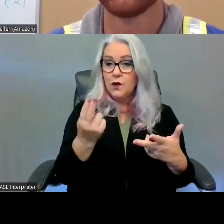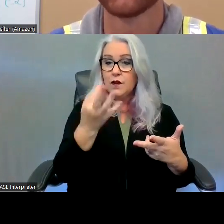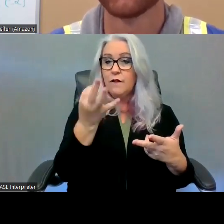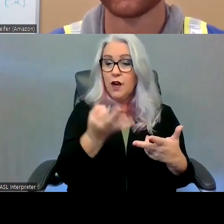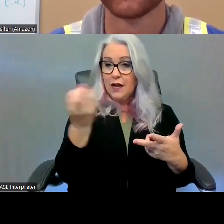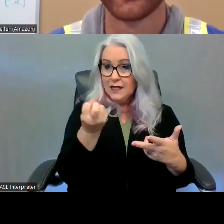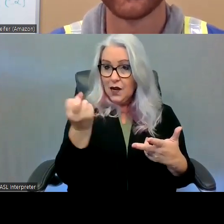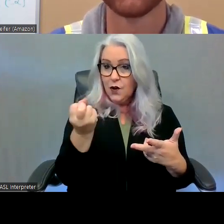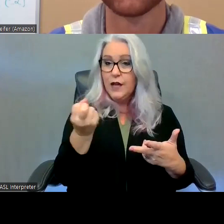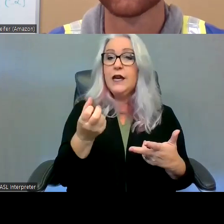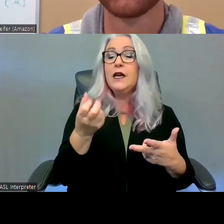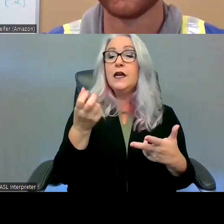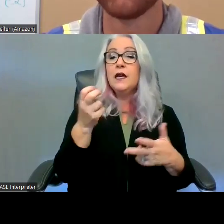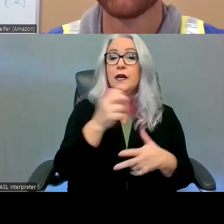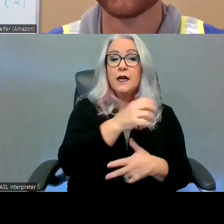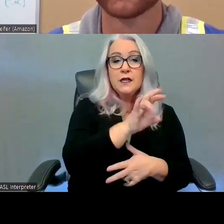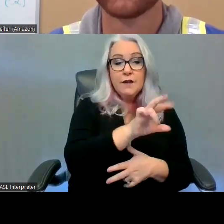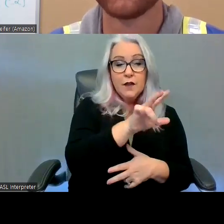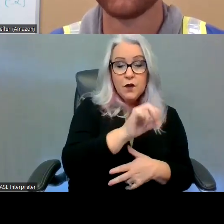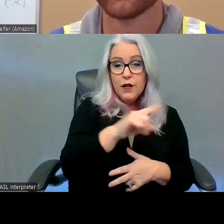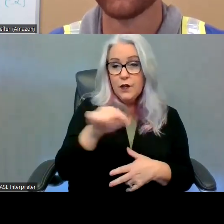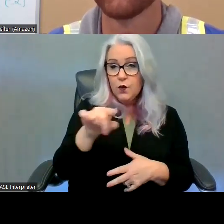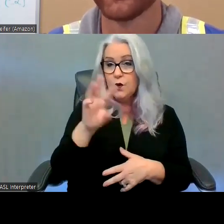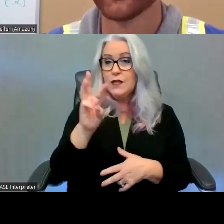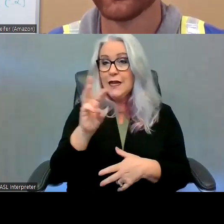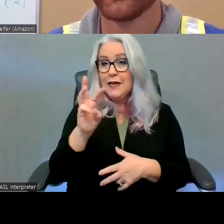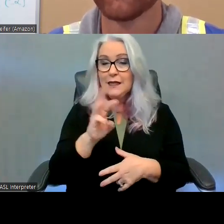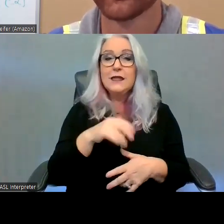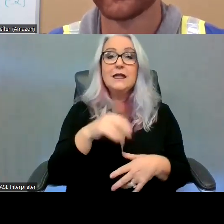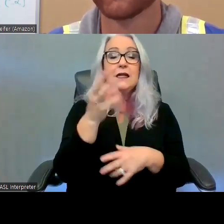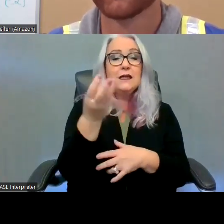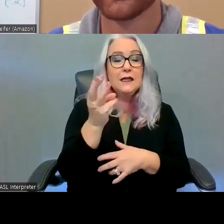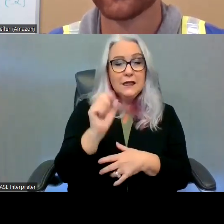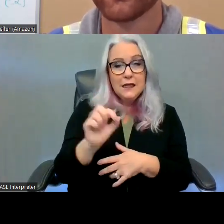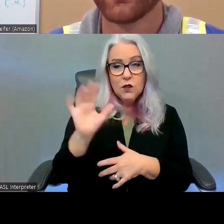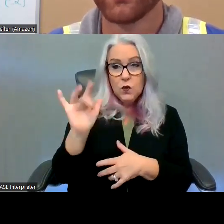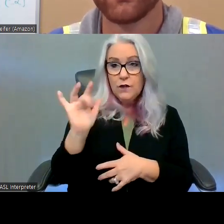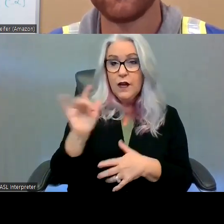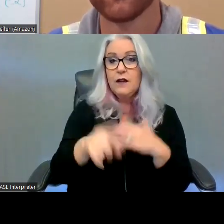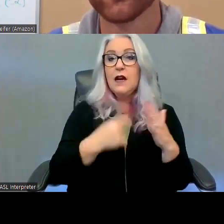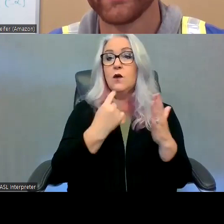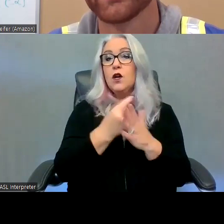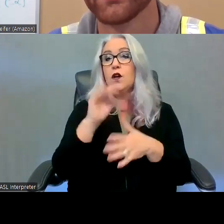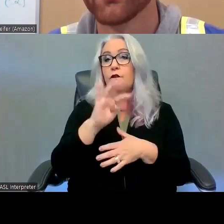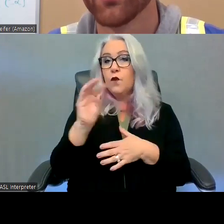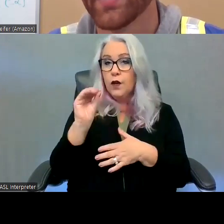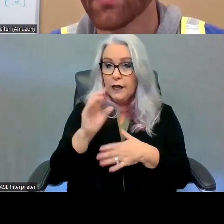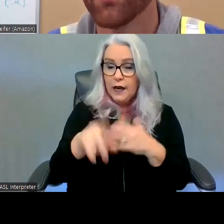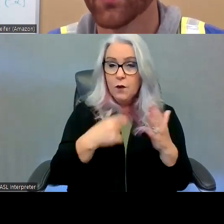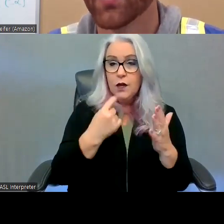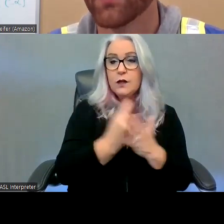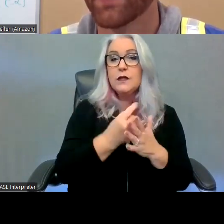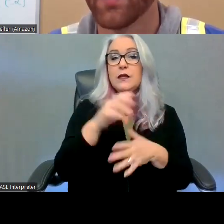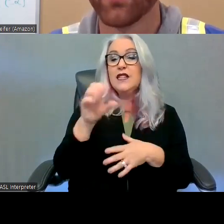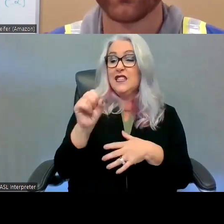Saturday shift, 7:30 a.m. to 6 p.m., $16.25 an hour, 40 hours a week, seasonal duration, so on and